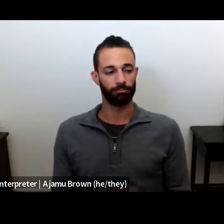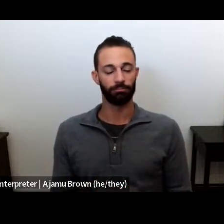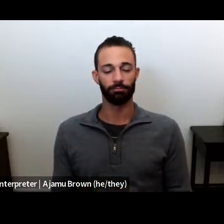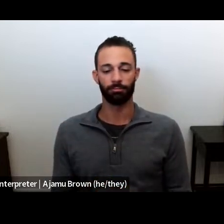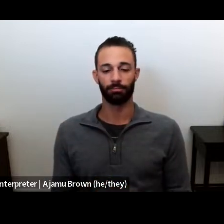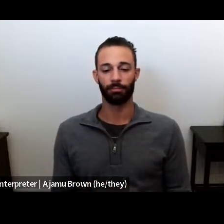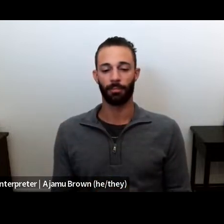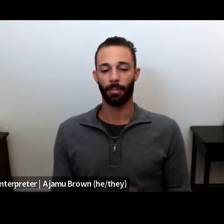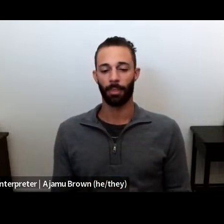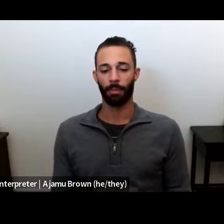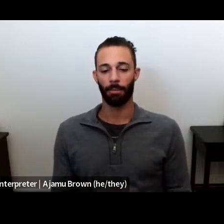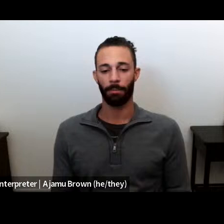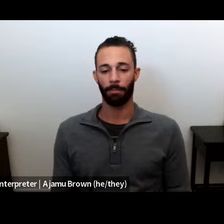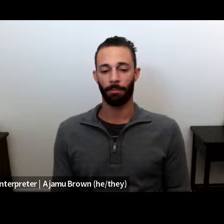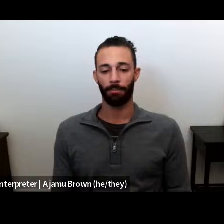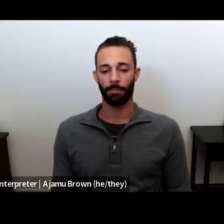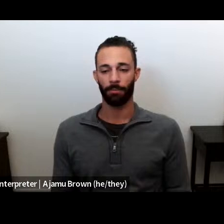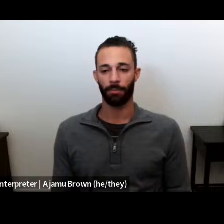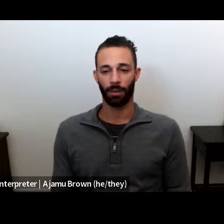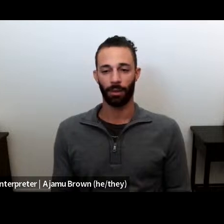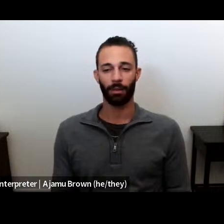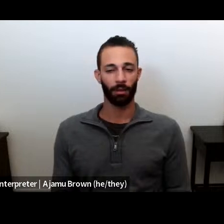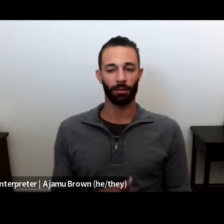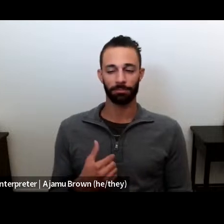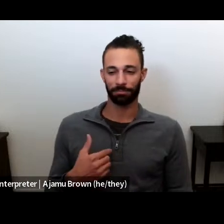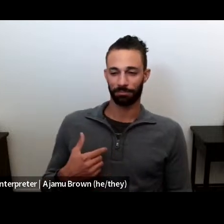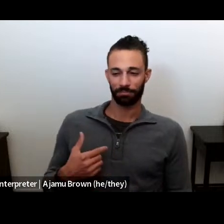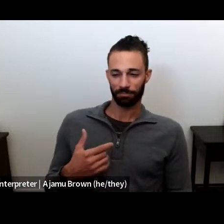And I feel like somebody's out there holding their breath right now.